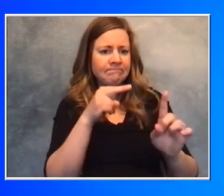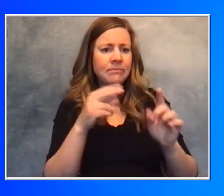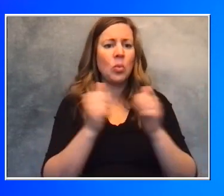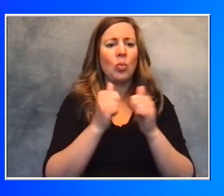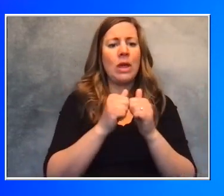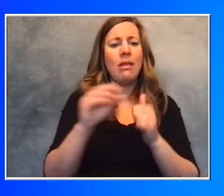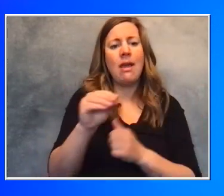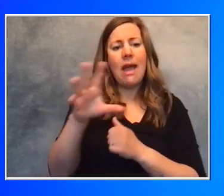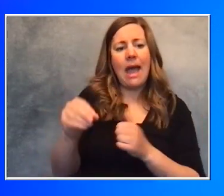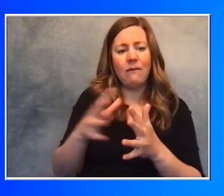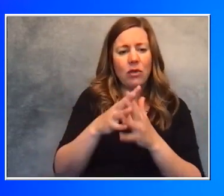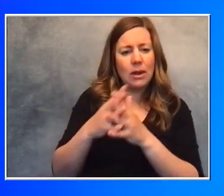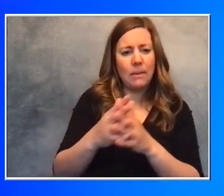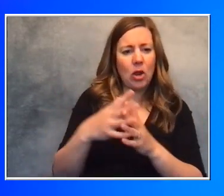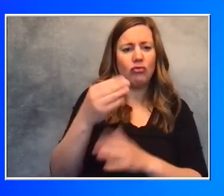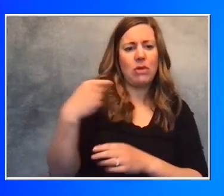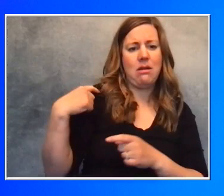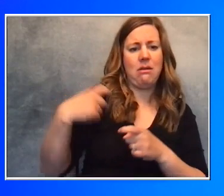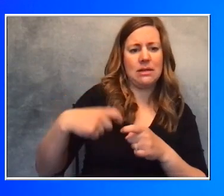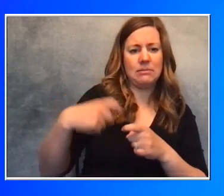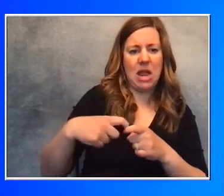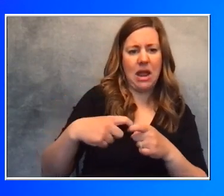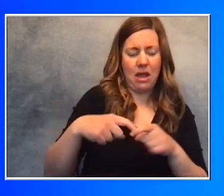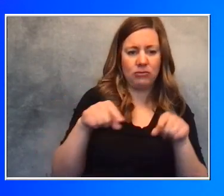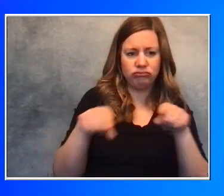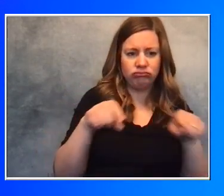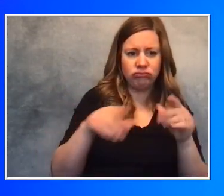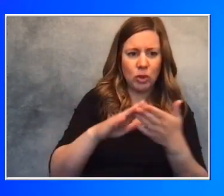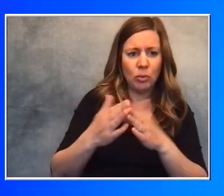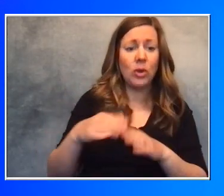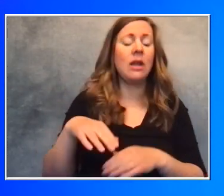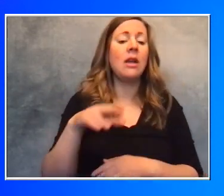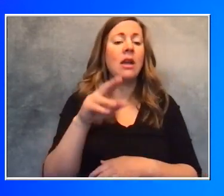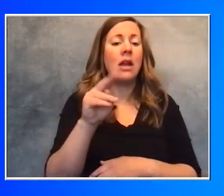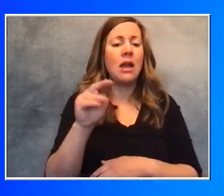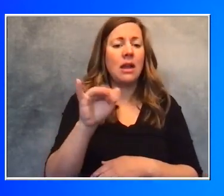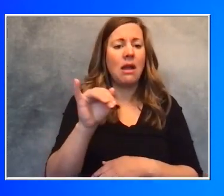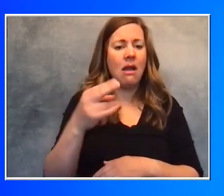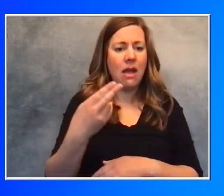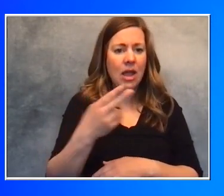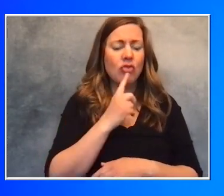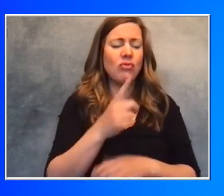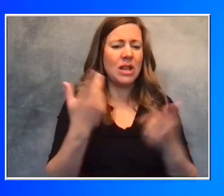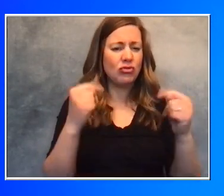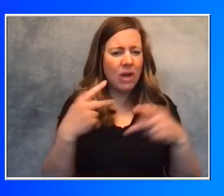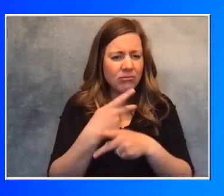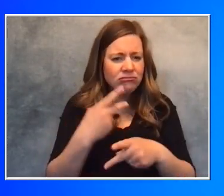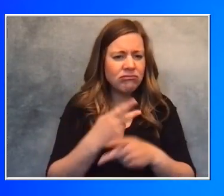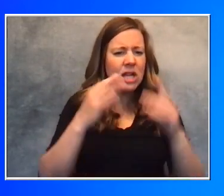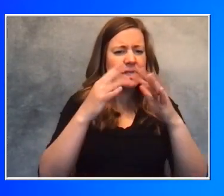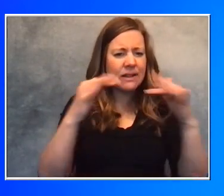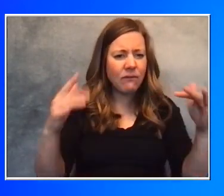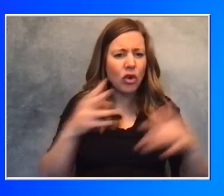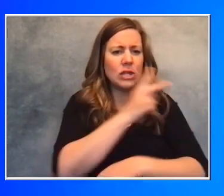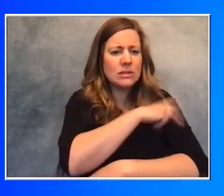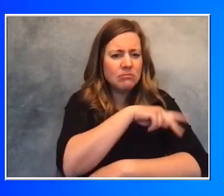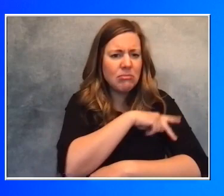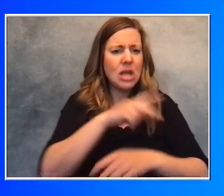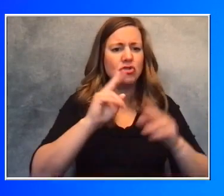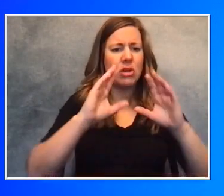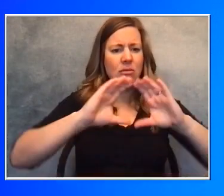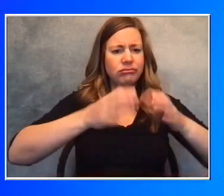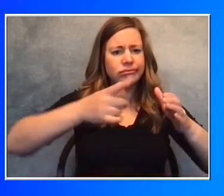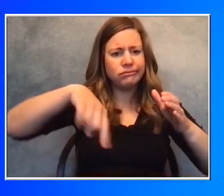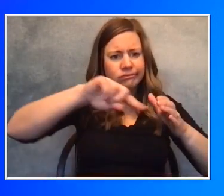The NIH is really working hard to have a diverse patient population that they're looking at with long COVID. In fact, Secretary